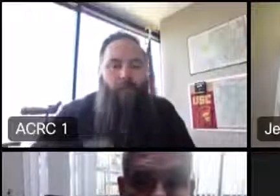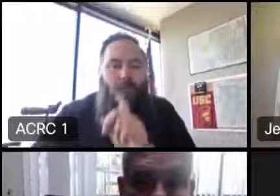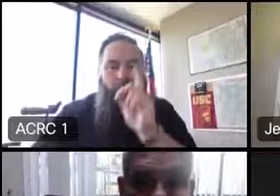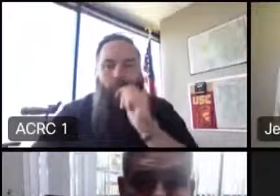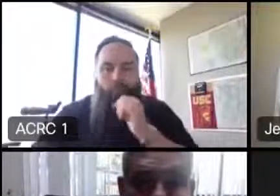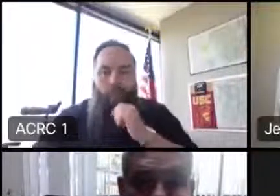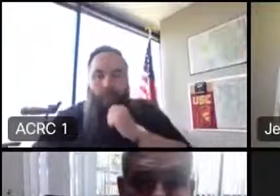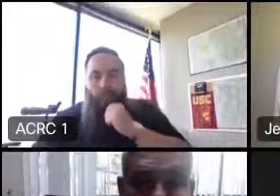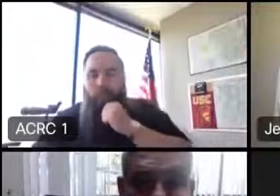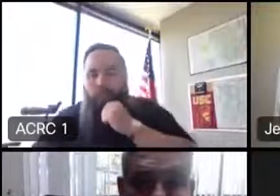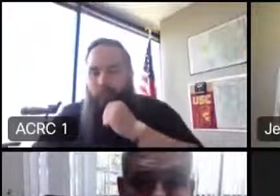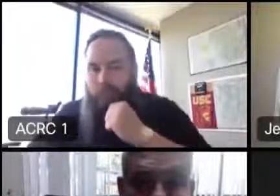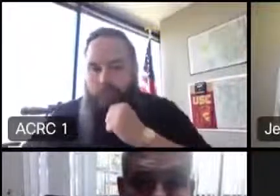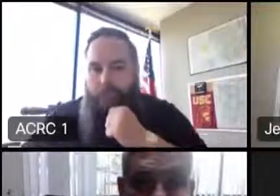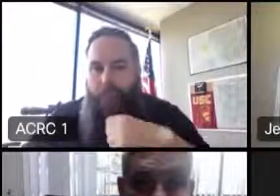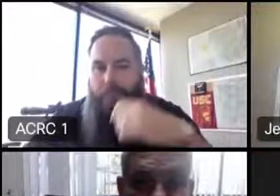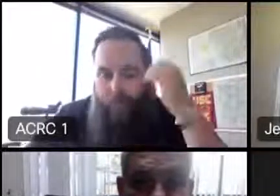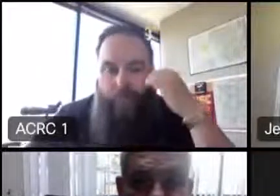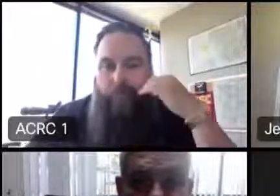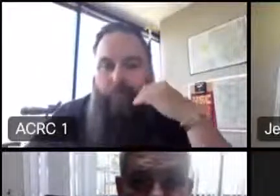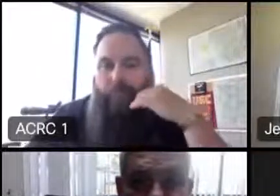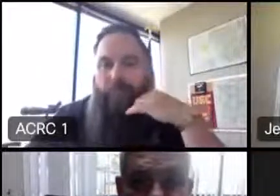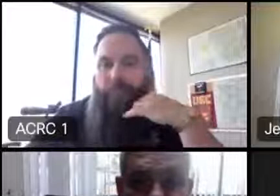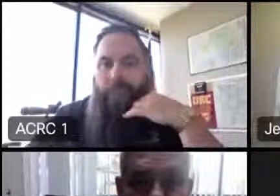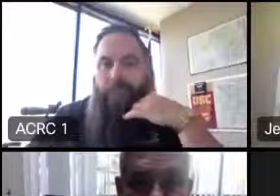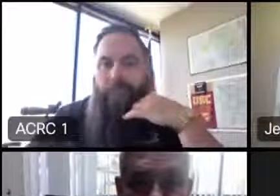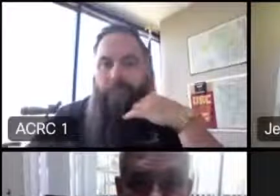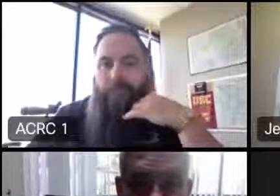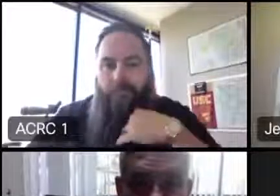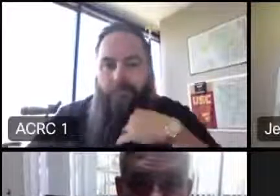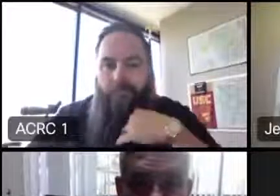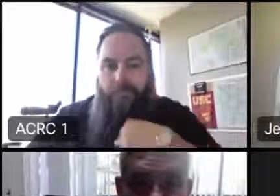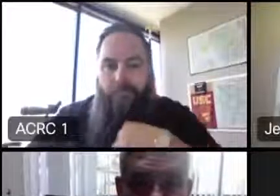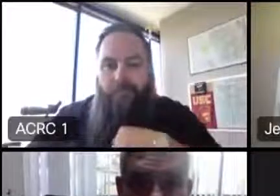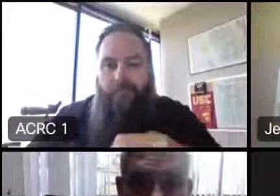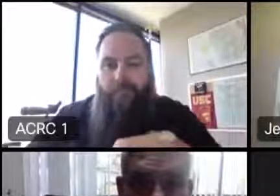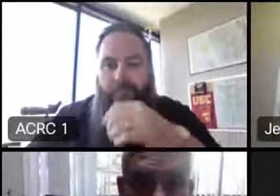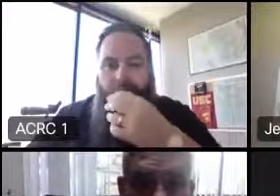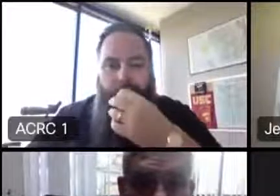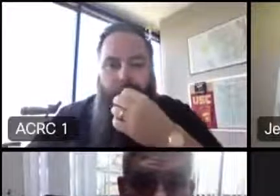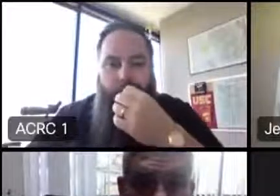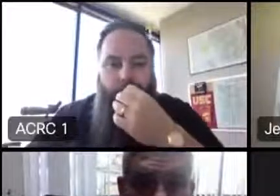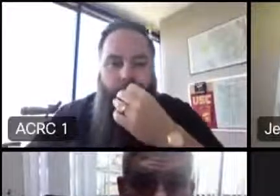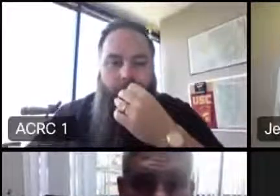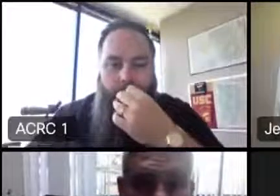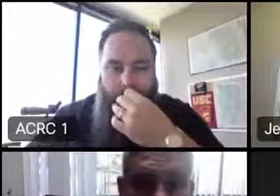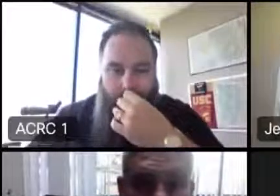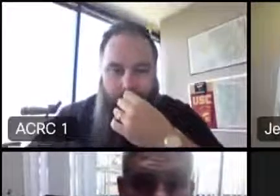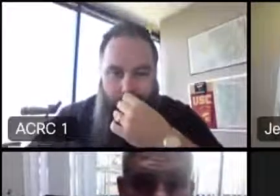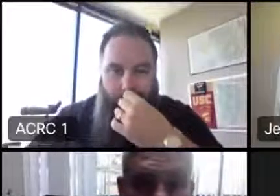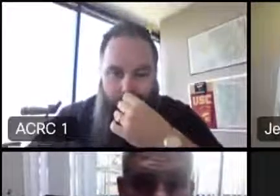are not able to respond to transportation vendor requests for purchases